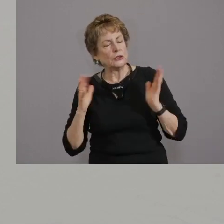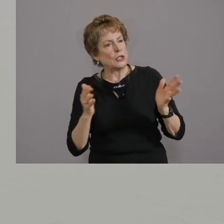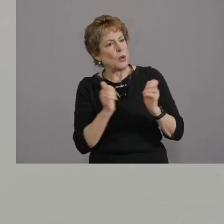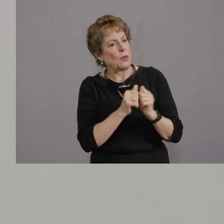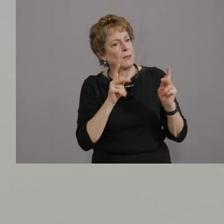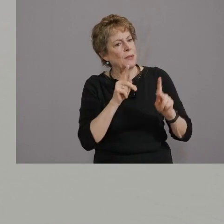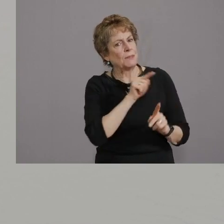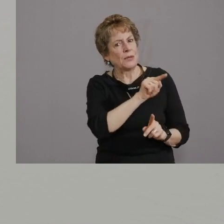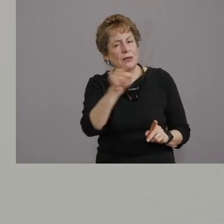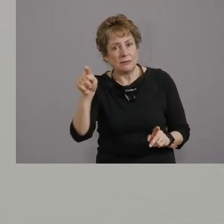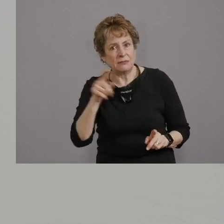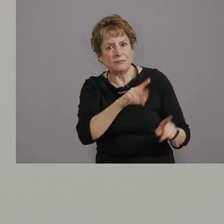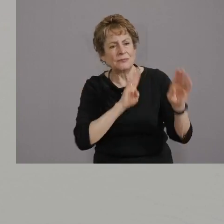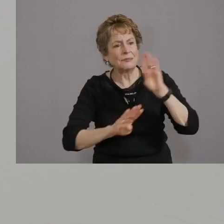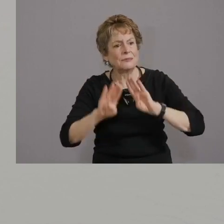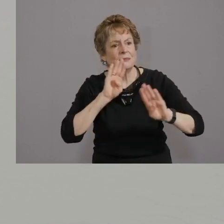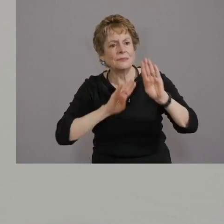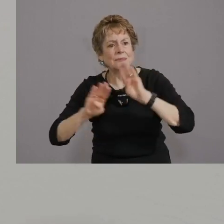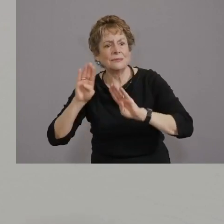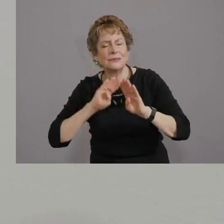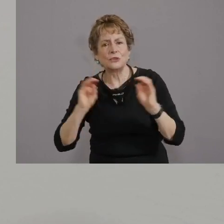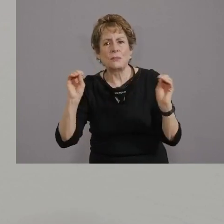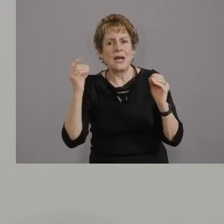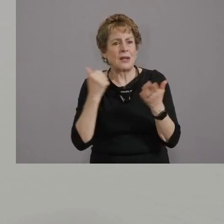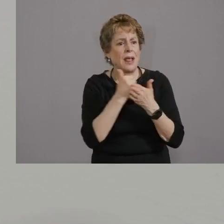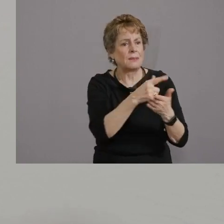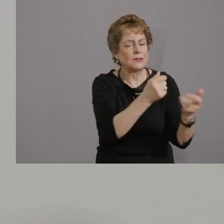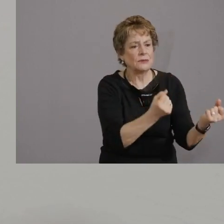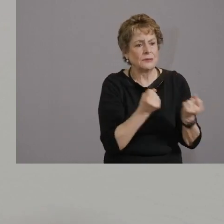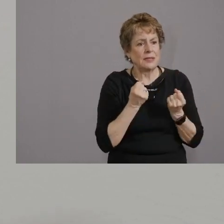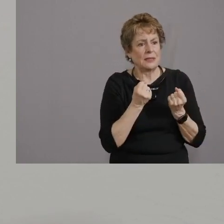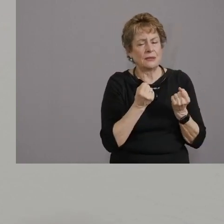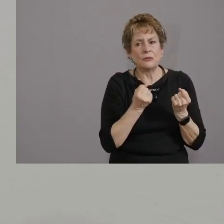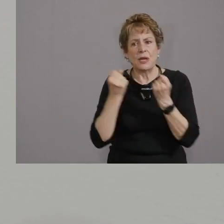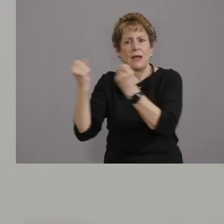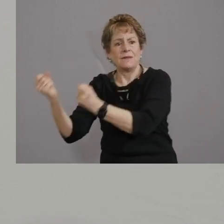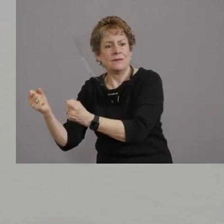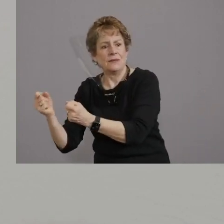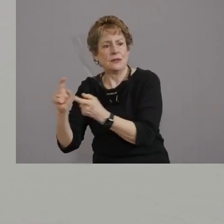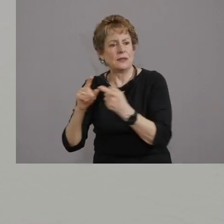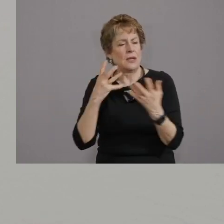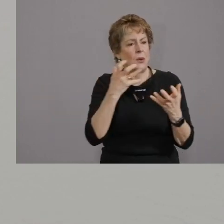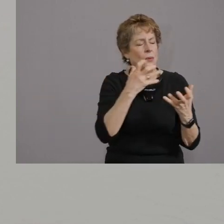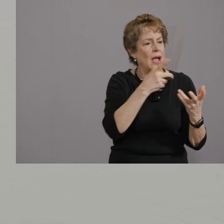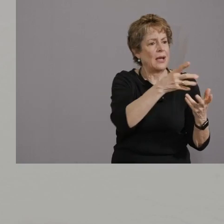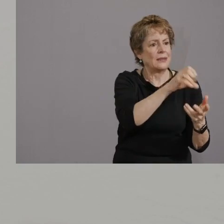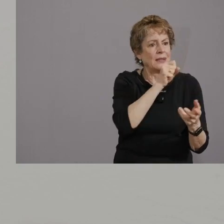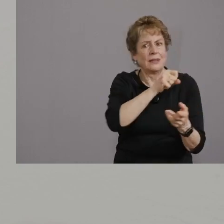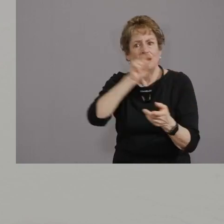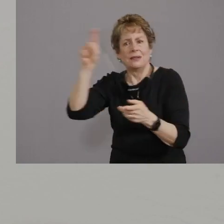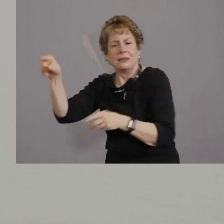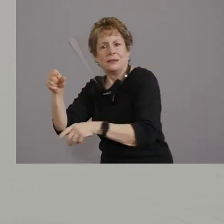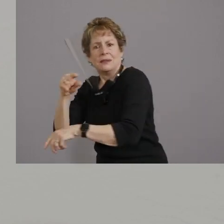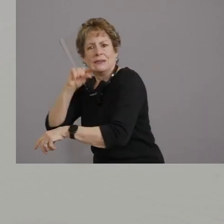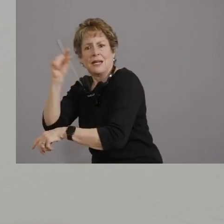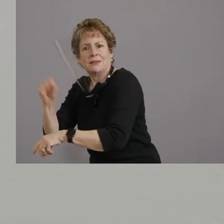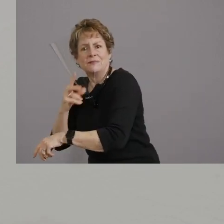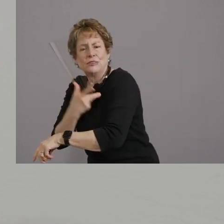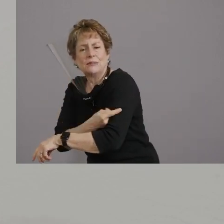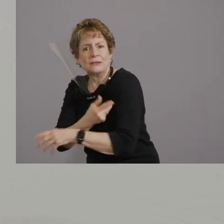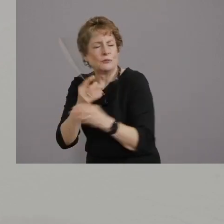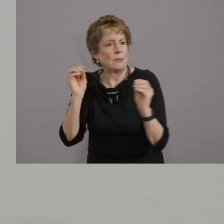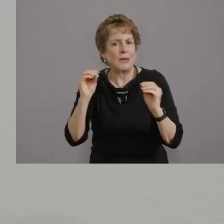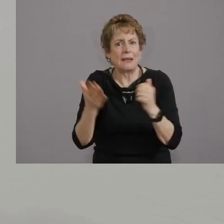Glendale. What are we going to do for them? How are we going to fix that? So those opportunities are going to continue